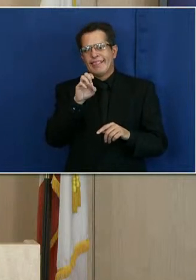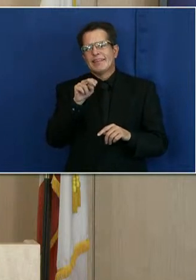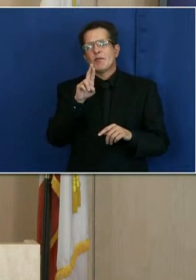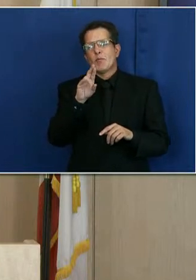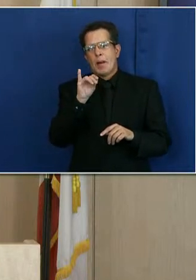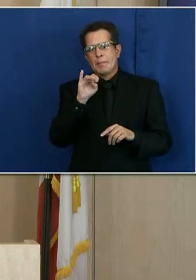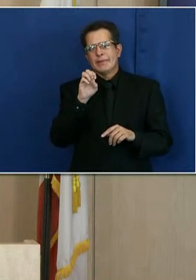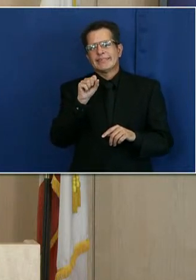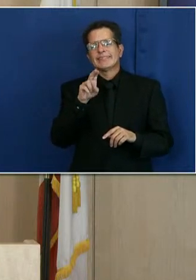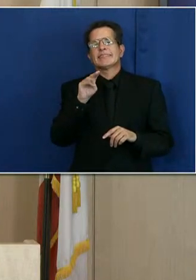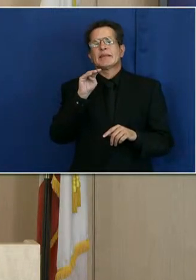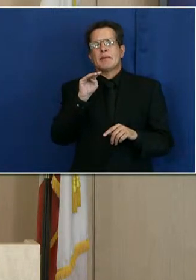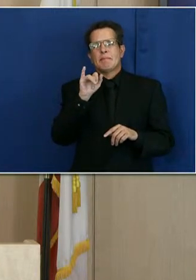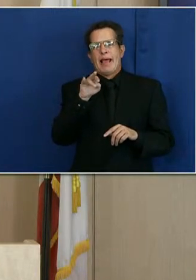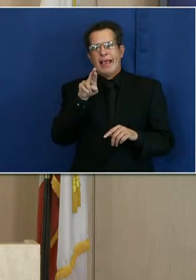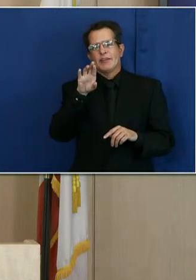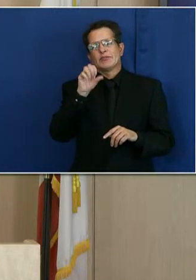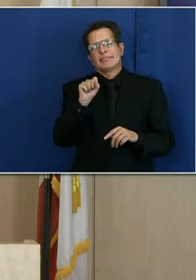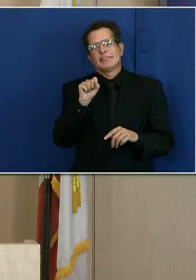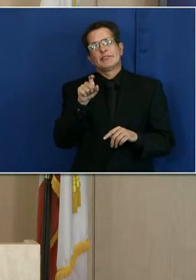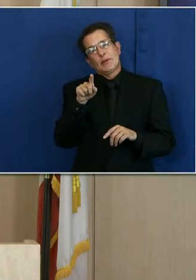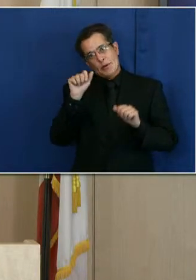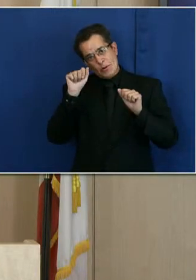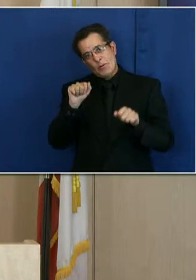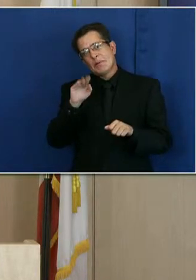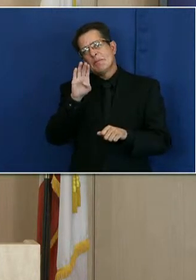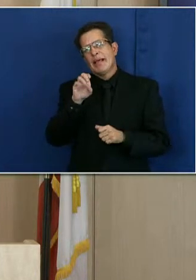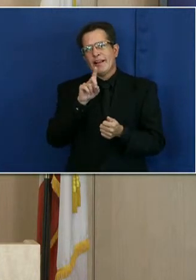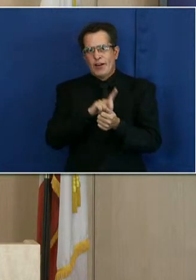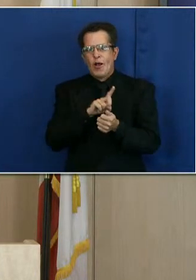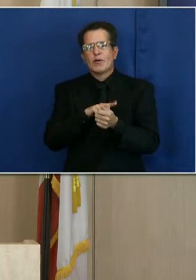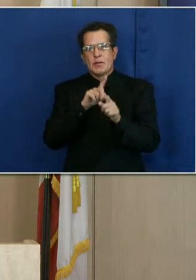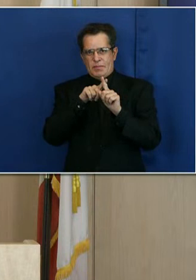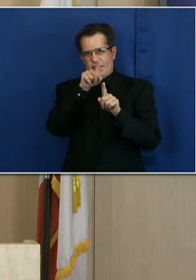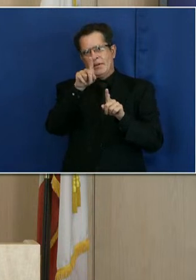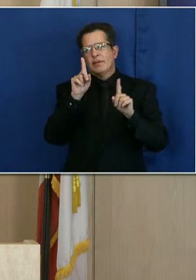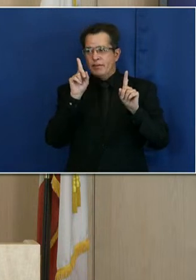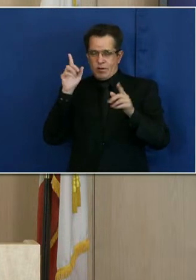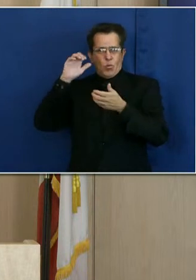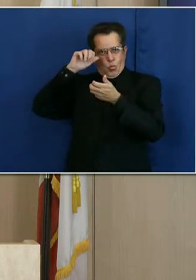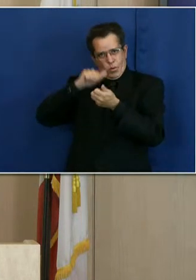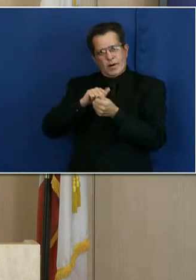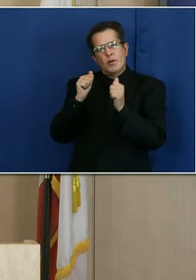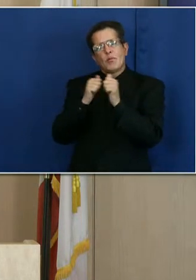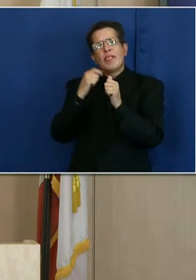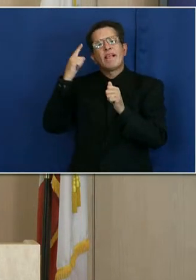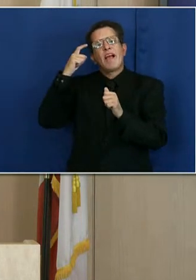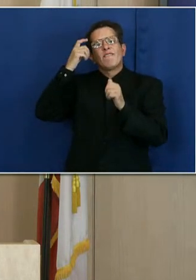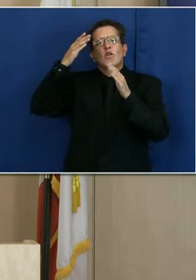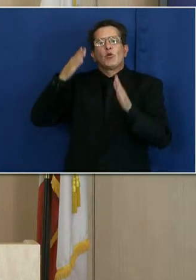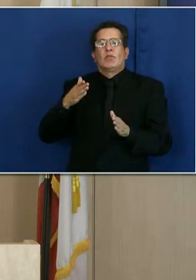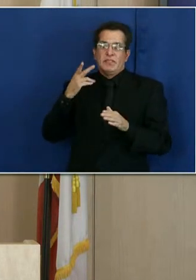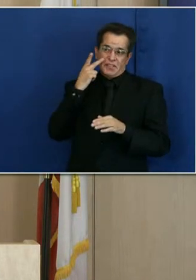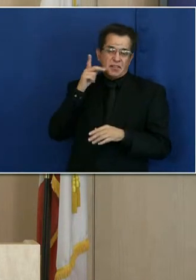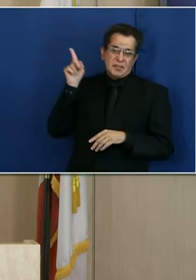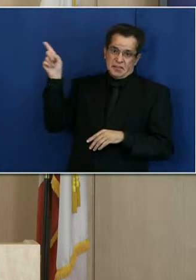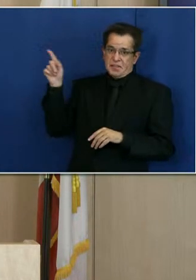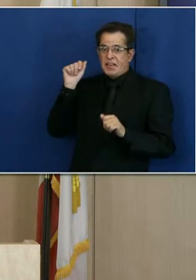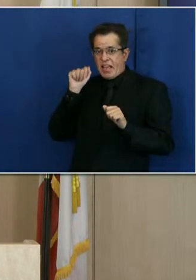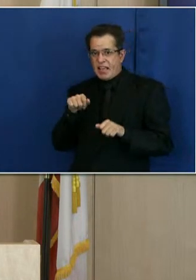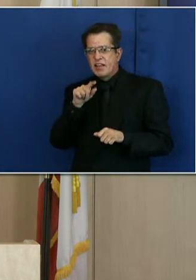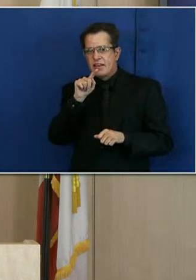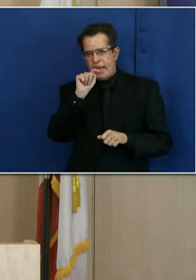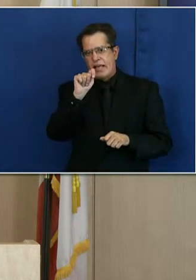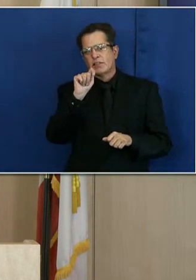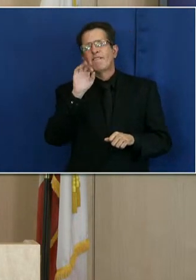is on a special task force to work with the governor to see if we can't convince the governor and Dr. Galley